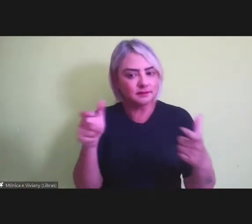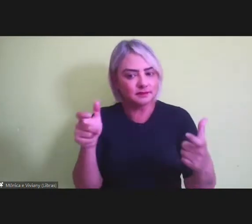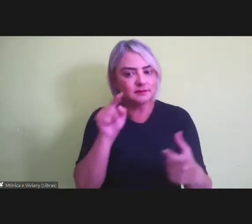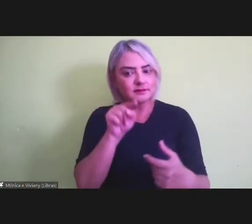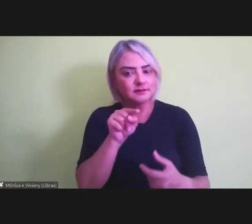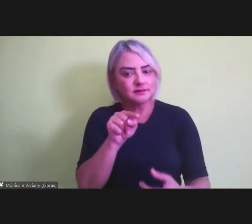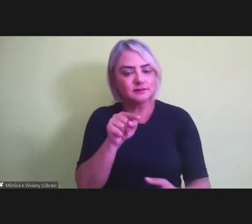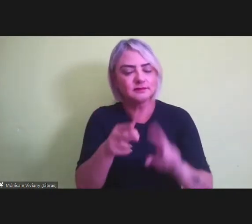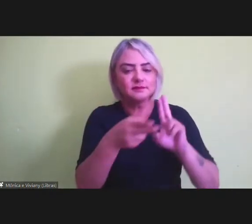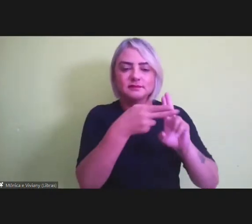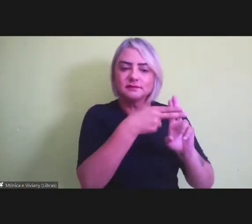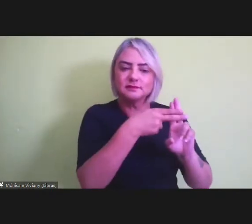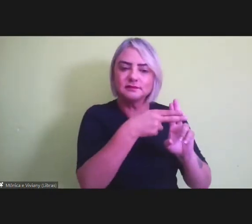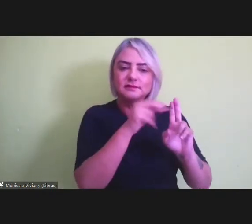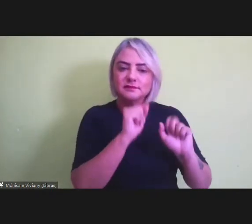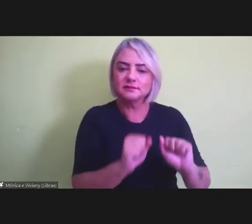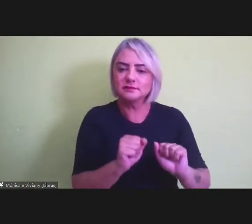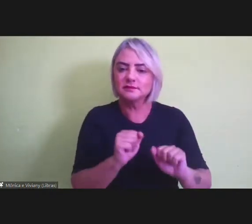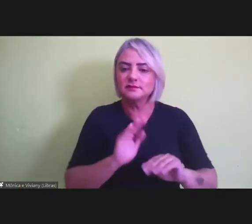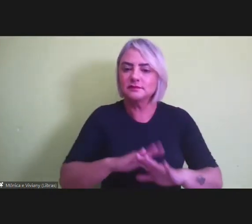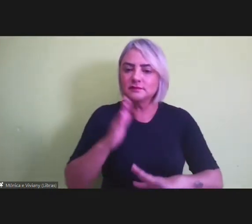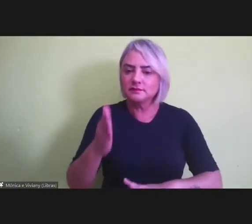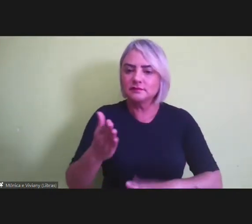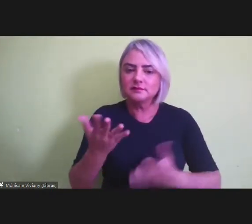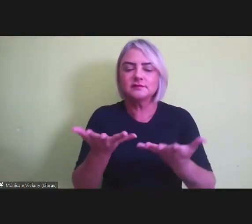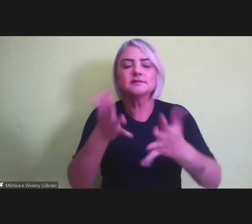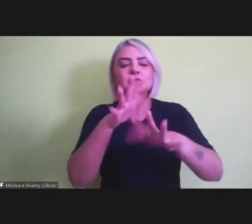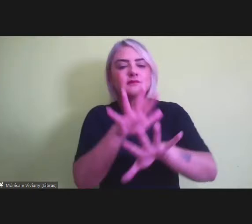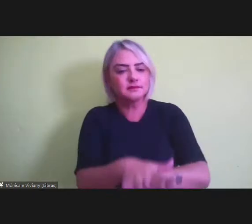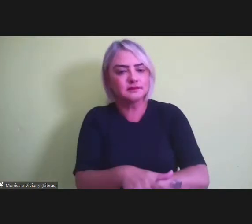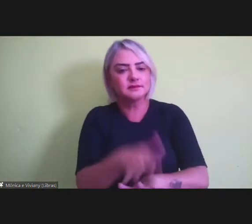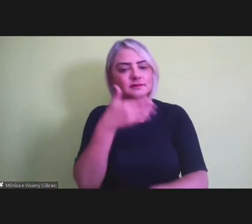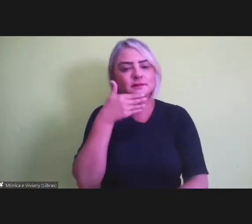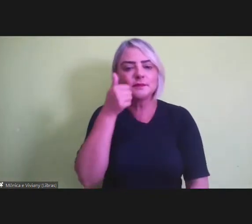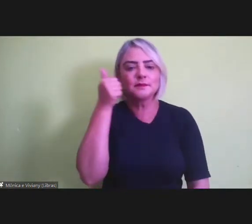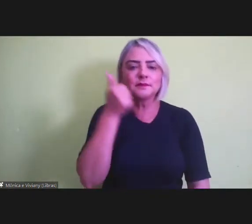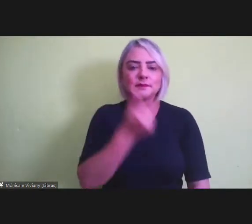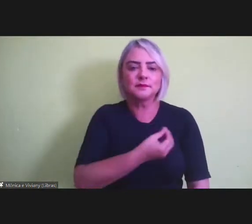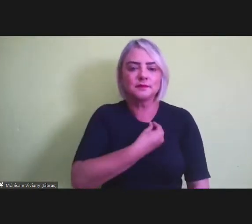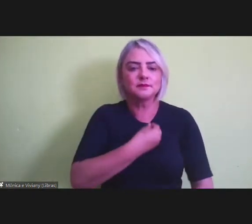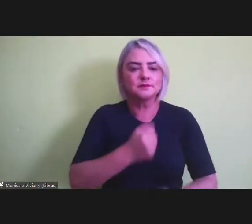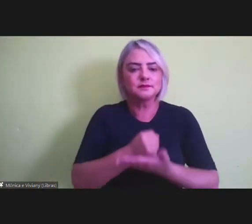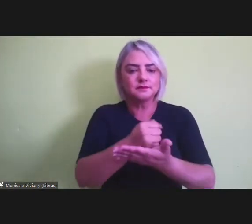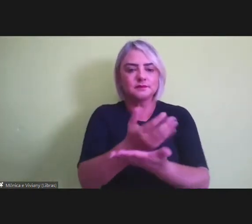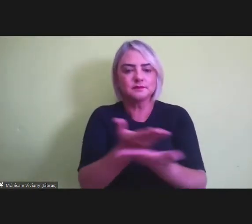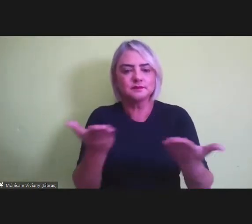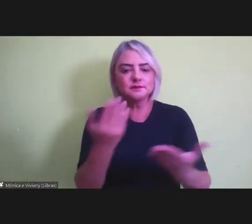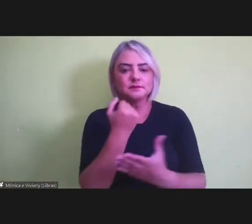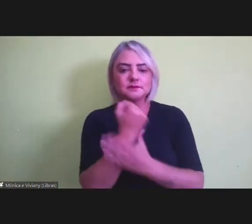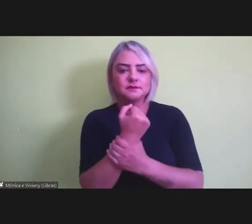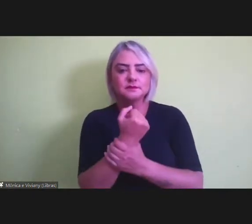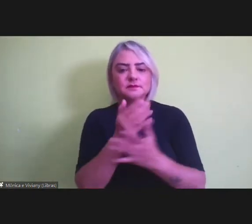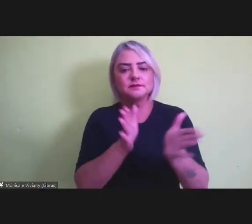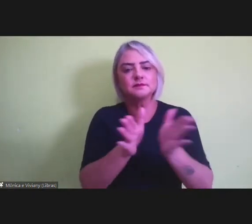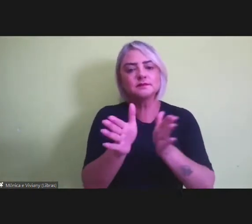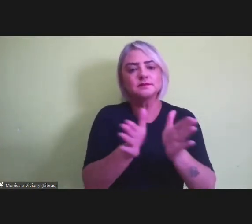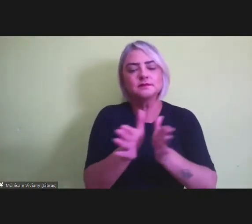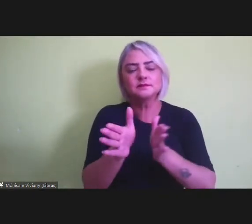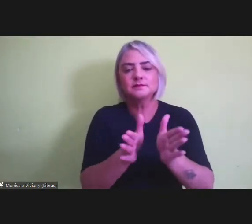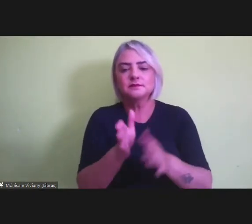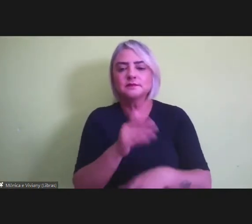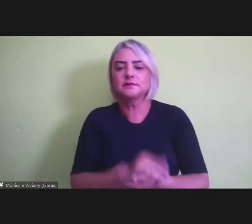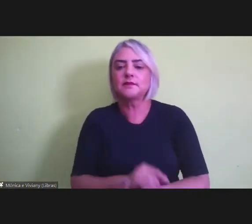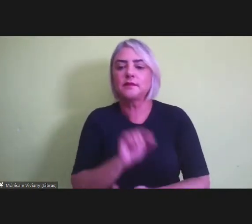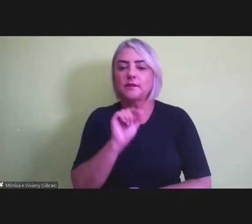people, which is our greatest objective, that SUS can be more inclusive, to be offer more